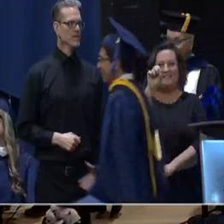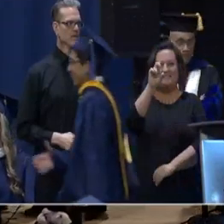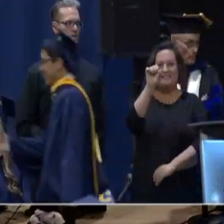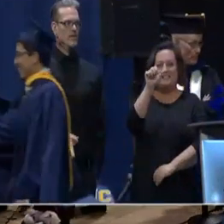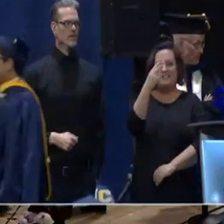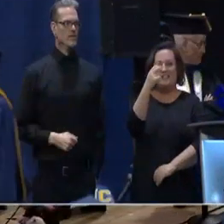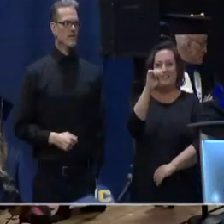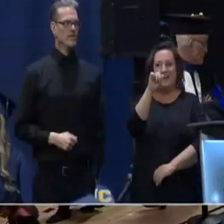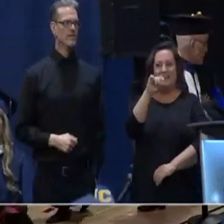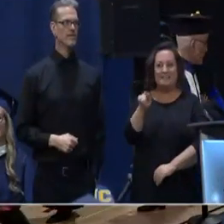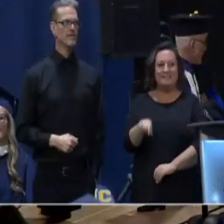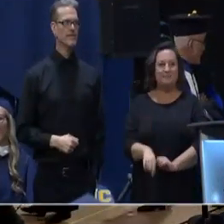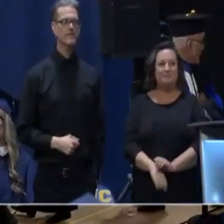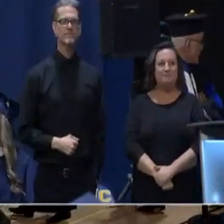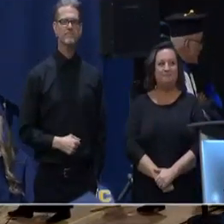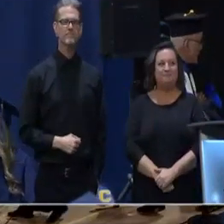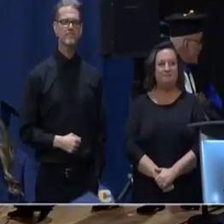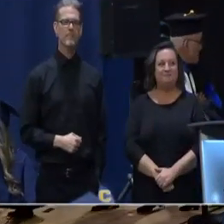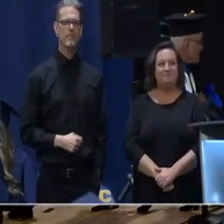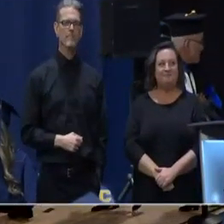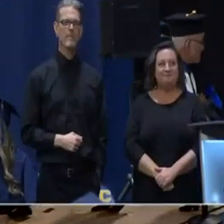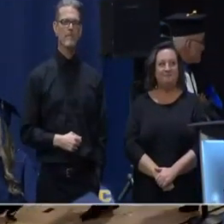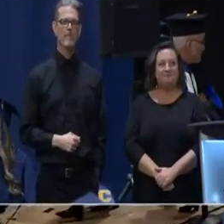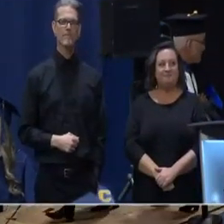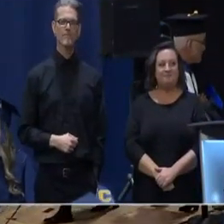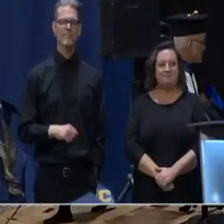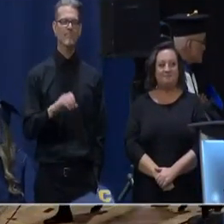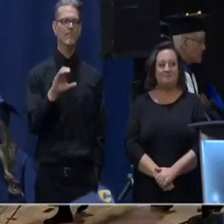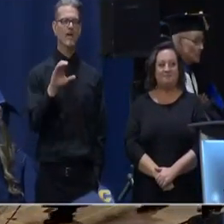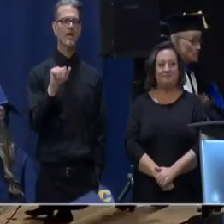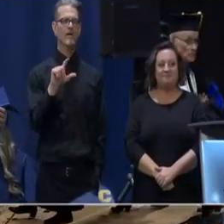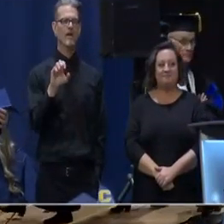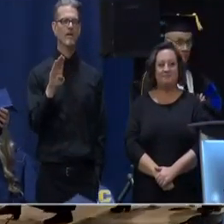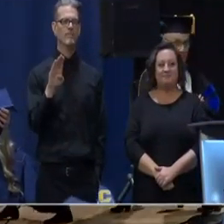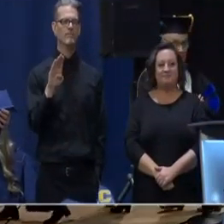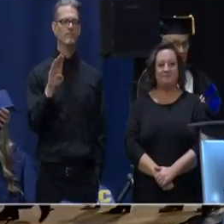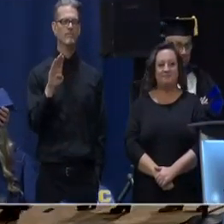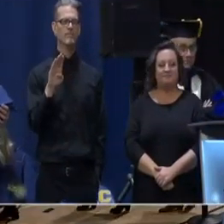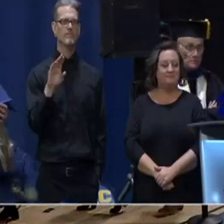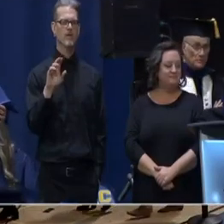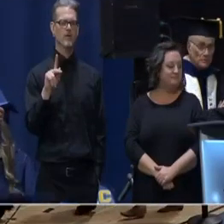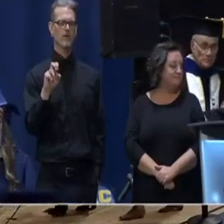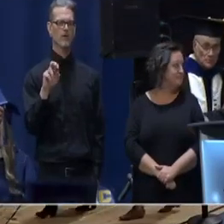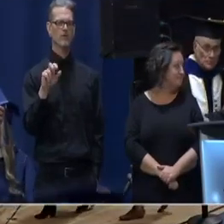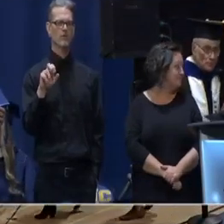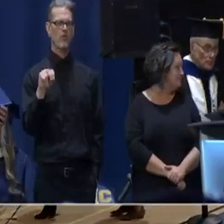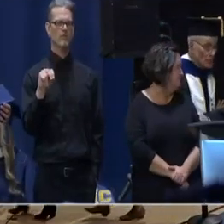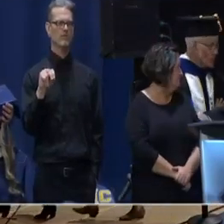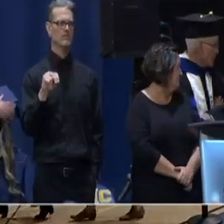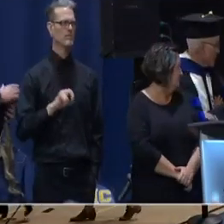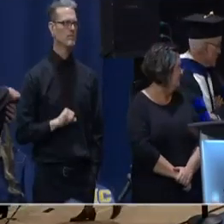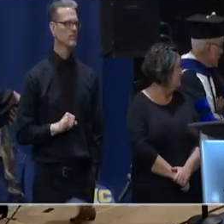Sanchez. Caleb person.